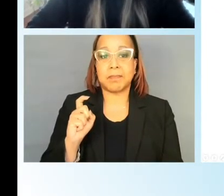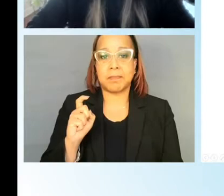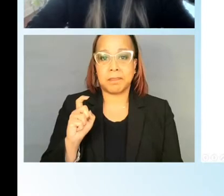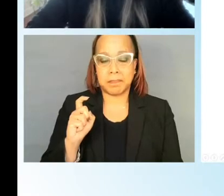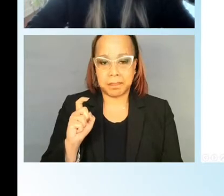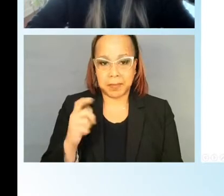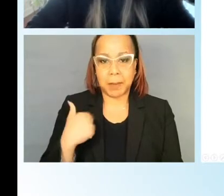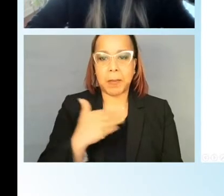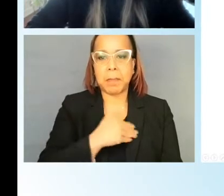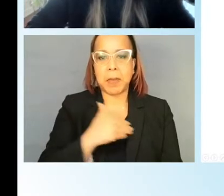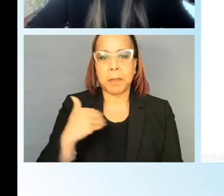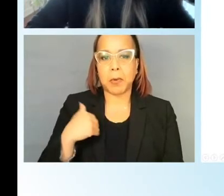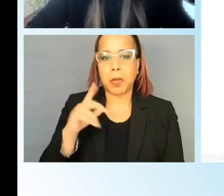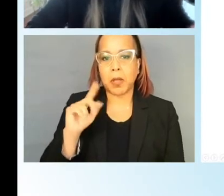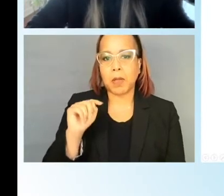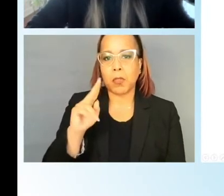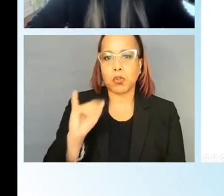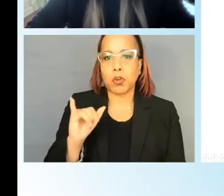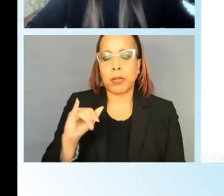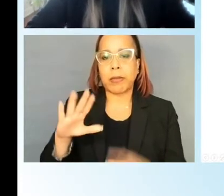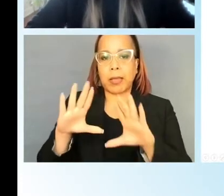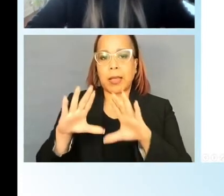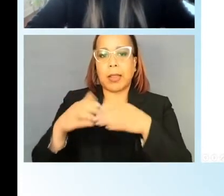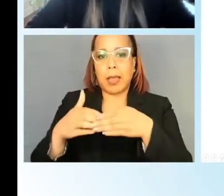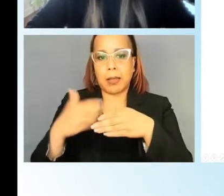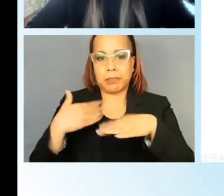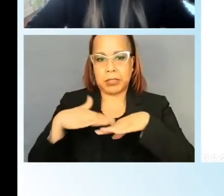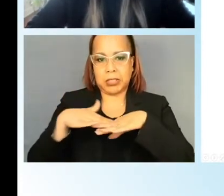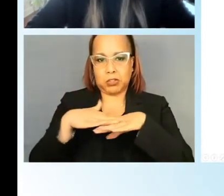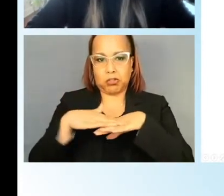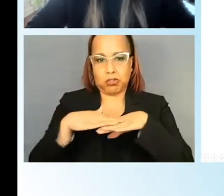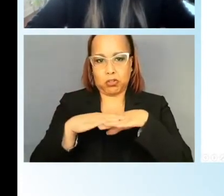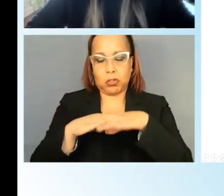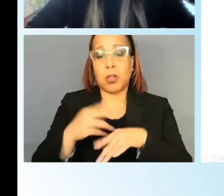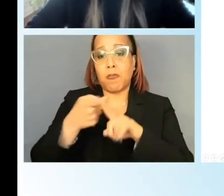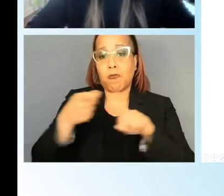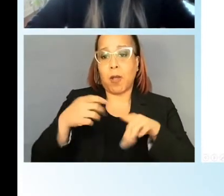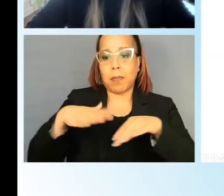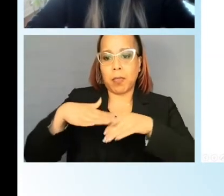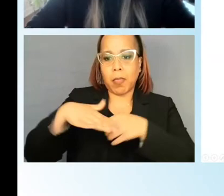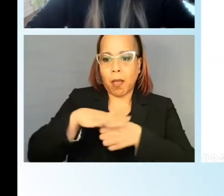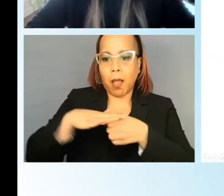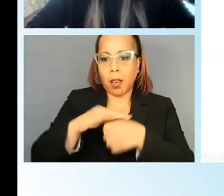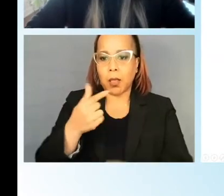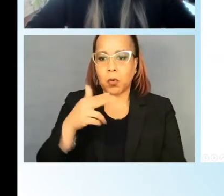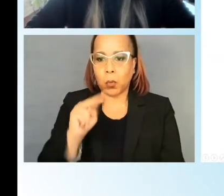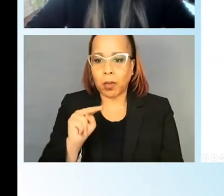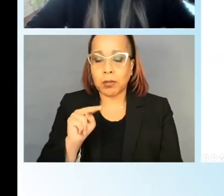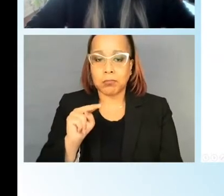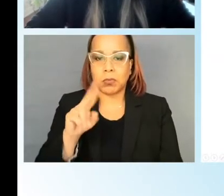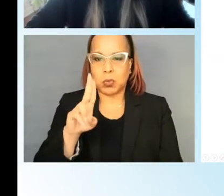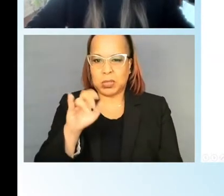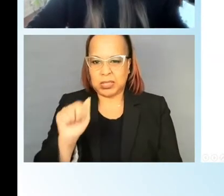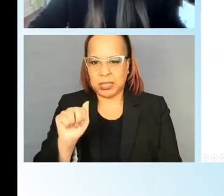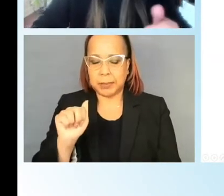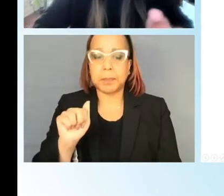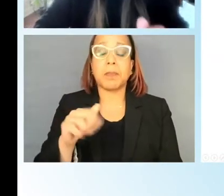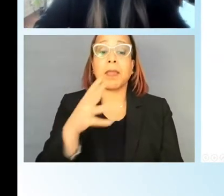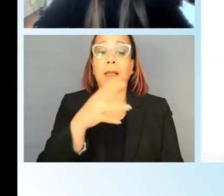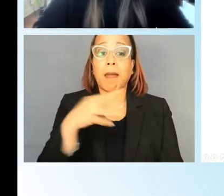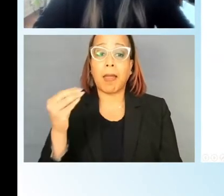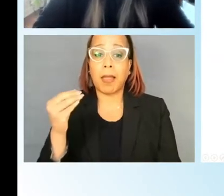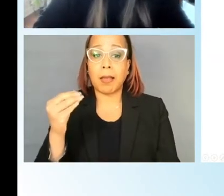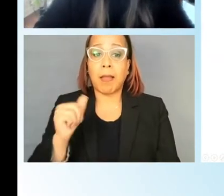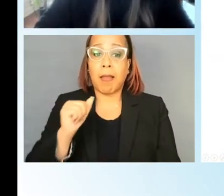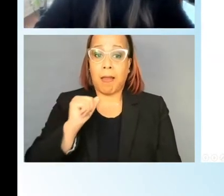of the Turkey Clan. I'm also indigenous Chamorro from the island of Guahan, USA. And I come